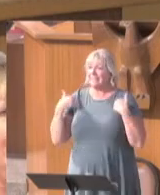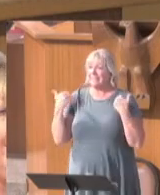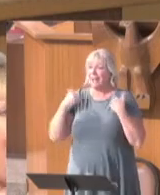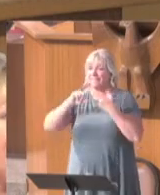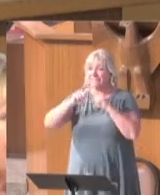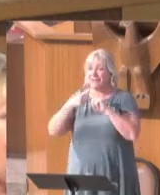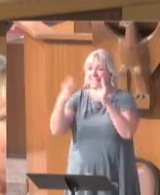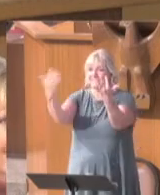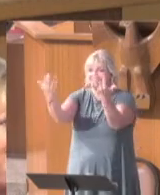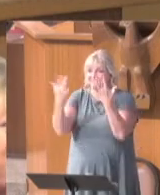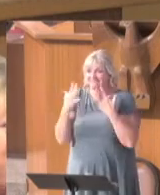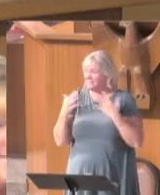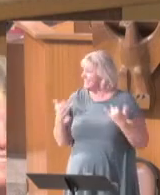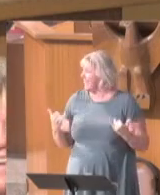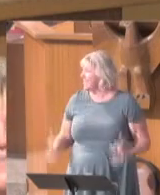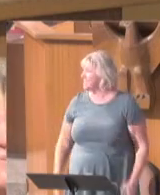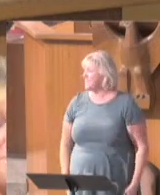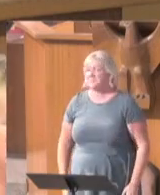come forward.